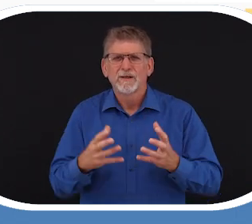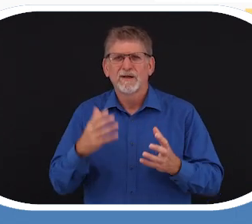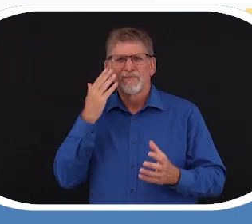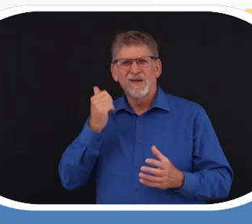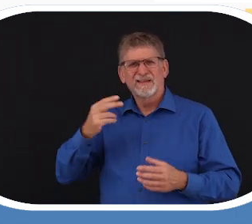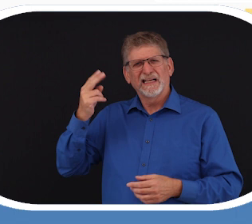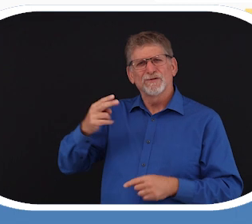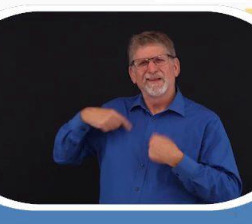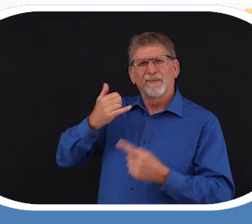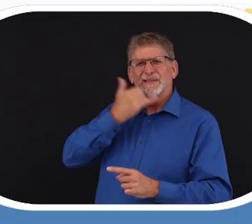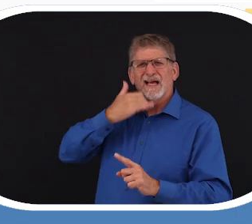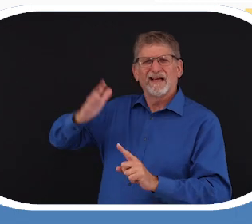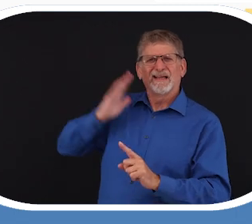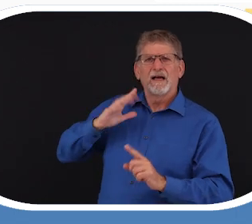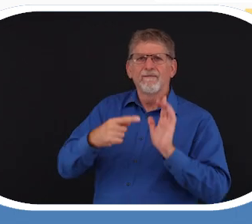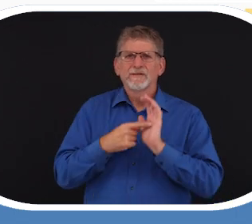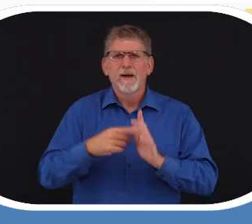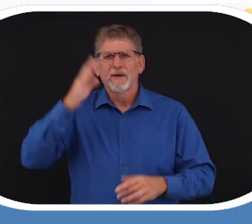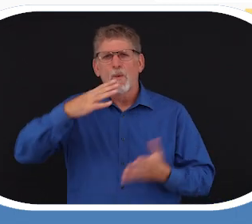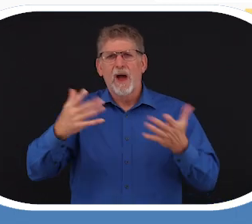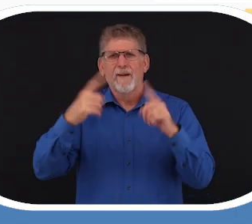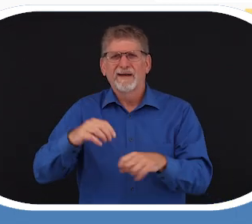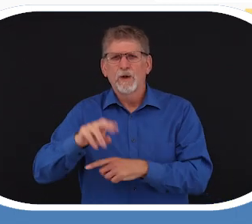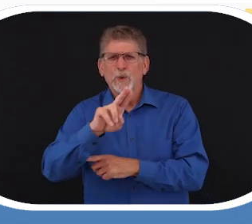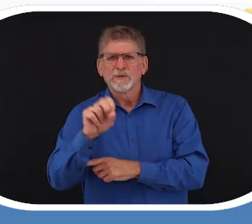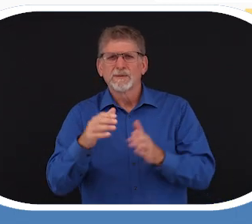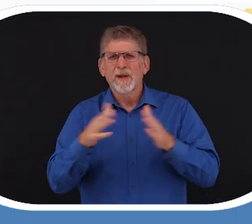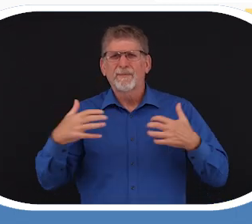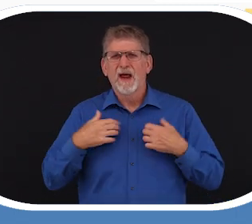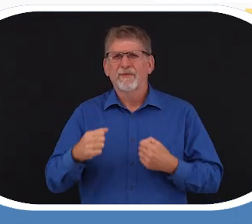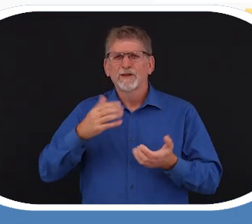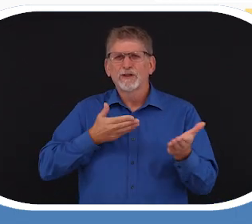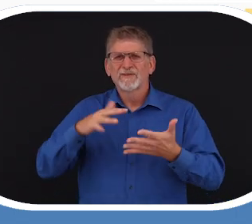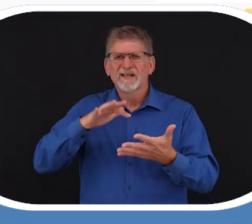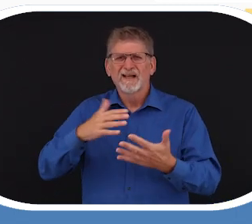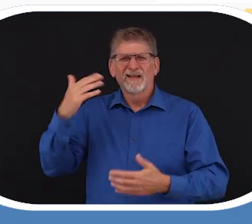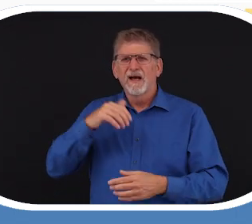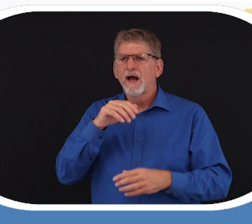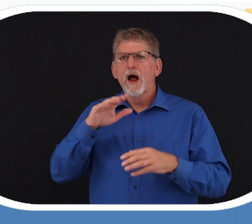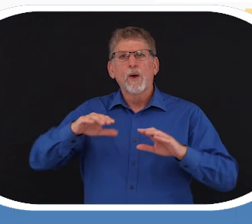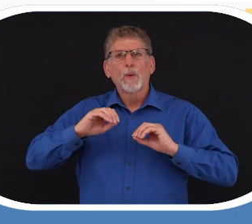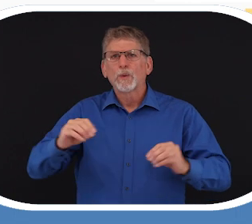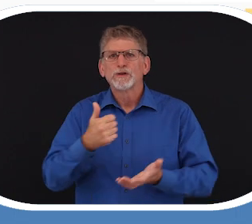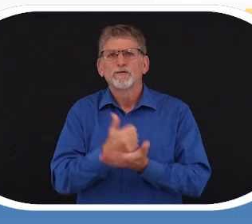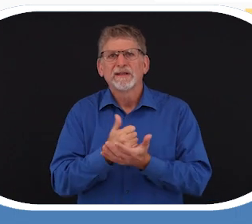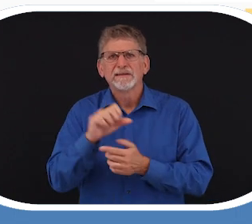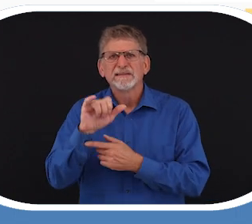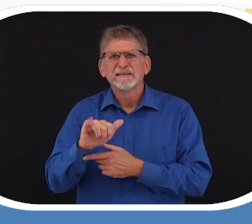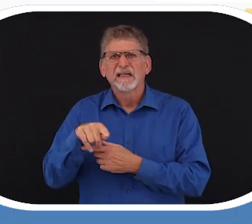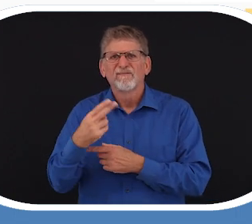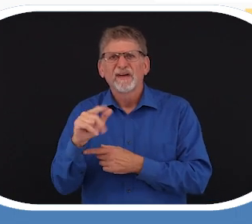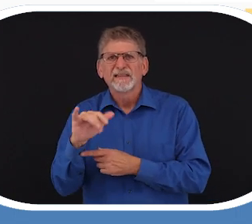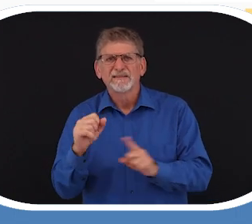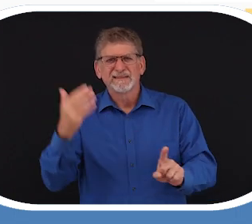historical misgivings that have happened. For example, we know that what happened in the United States Public Health Service study of untreated syphilis